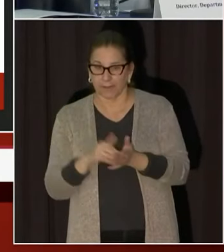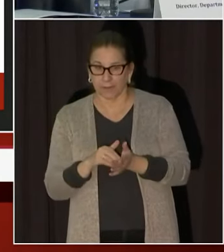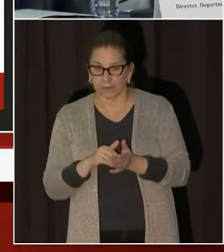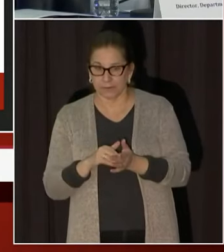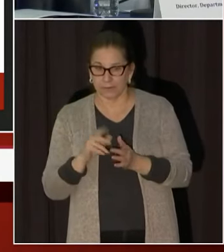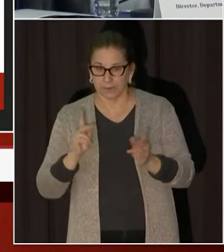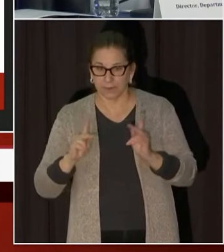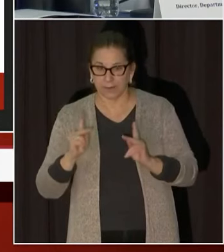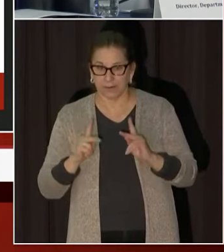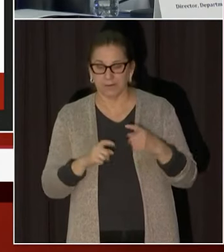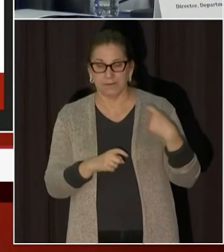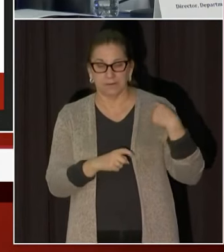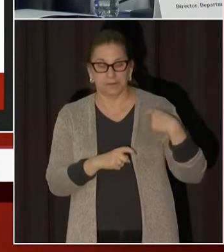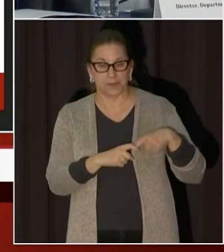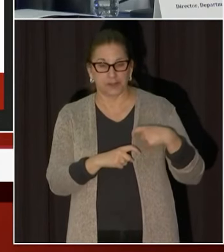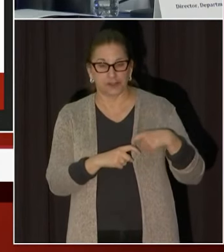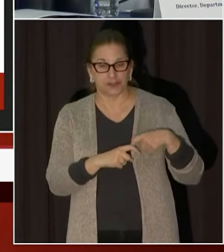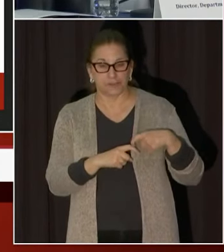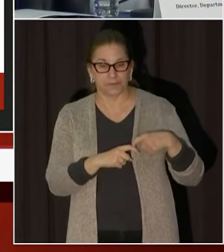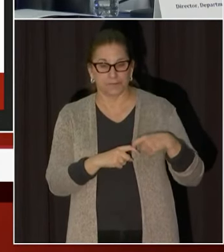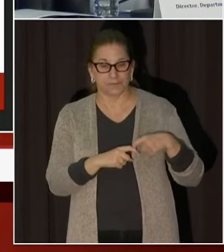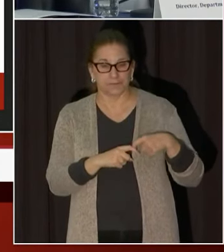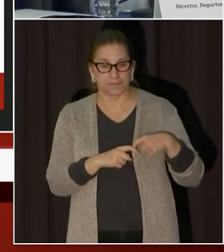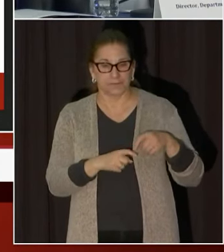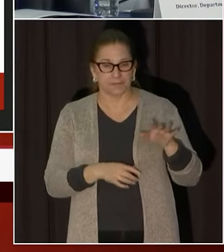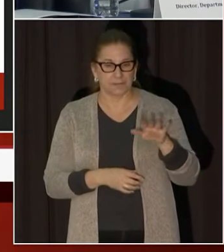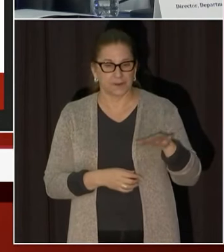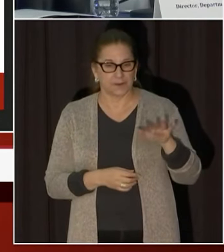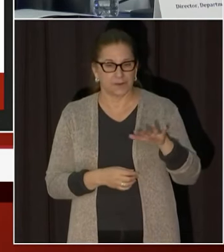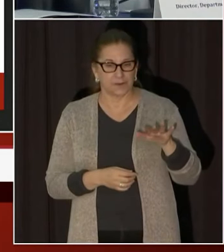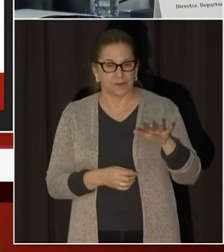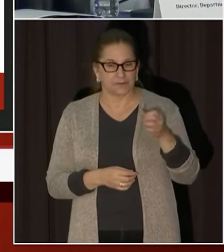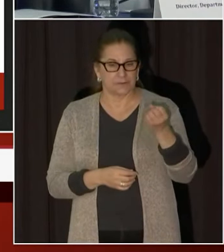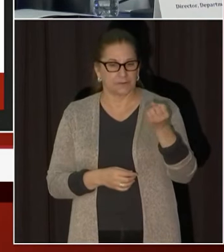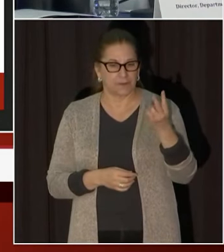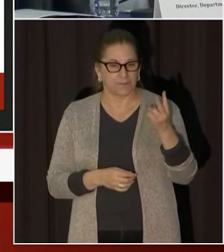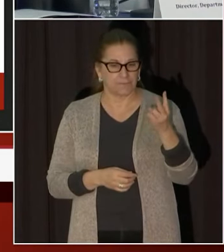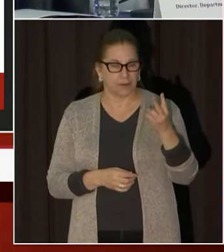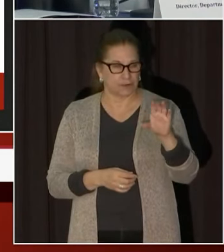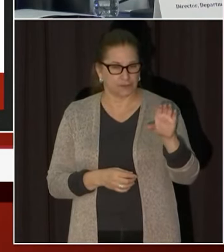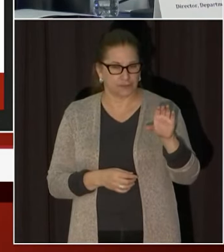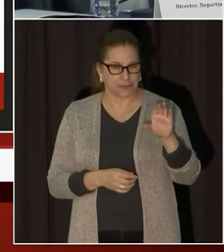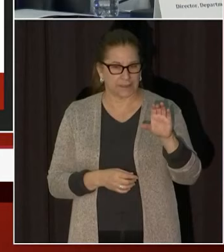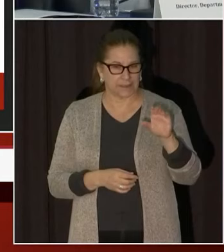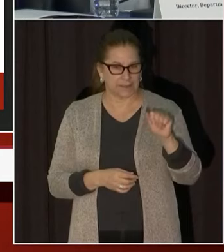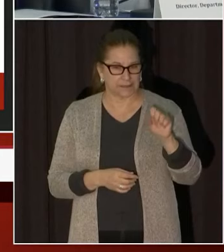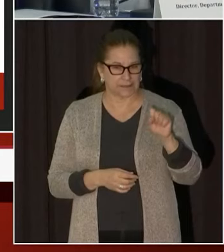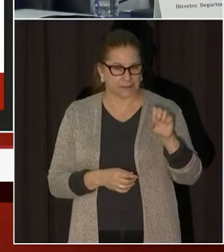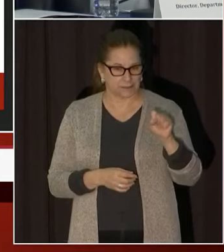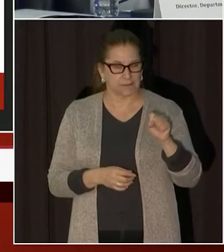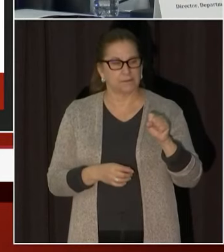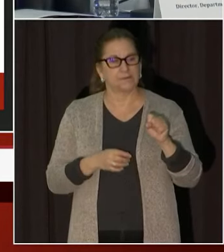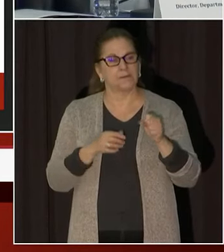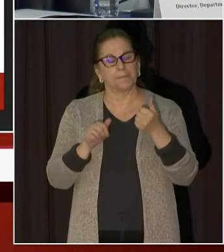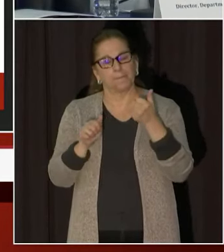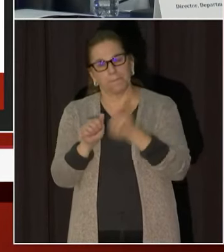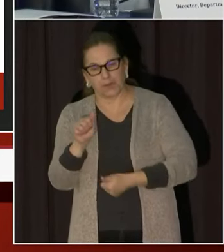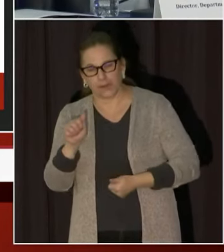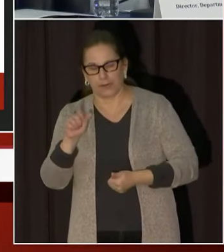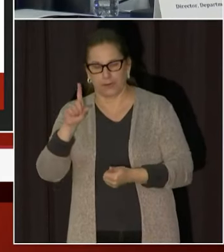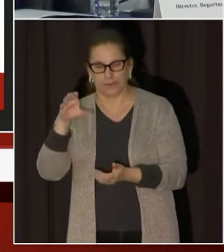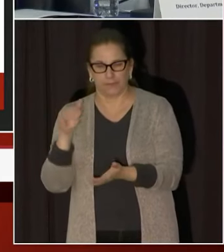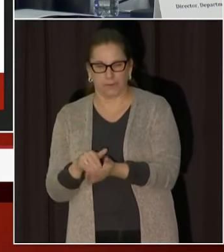Latino population has about 1,200 cases per 100,000 in terms of